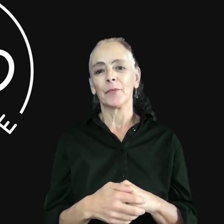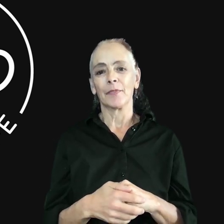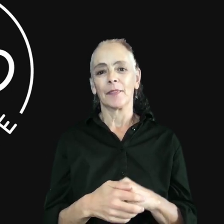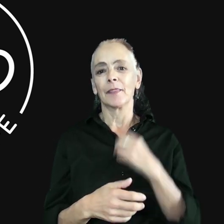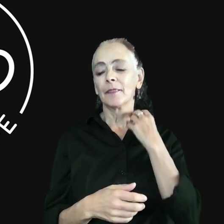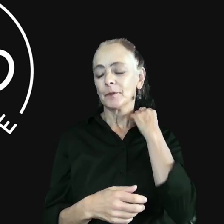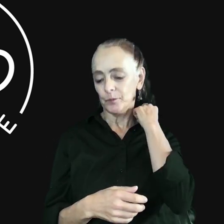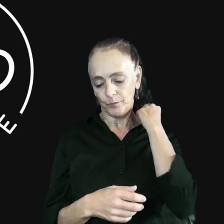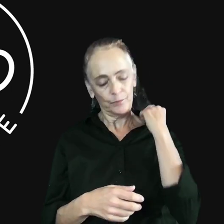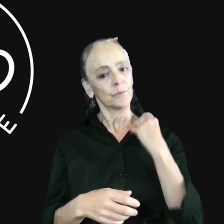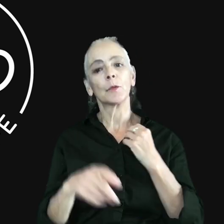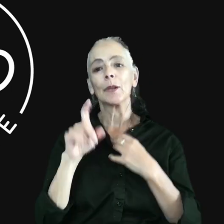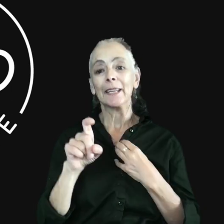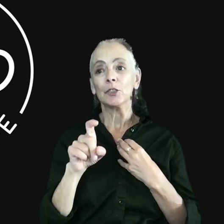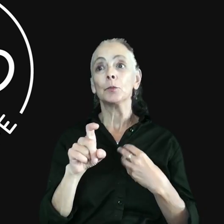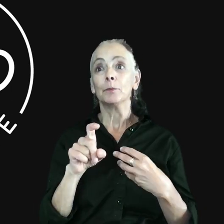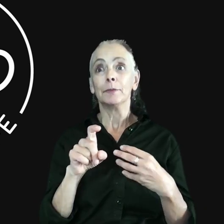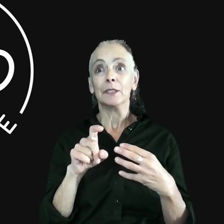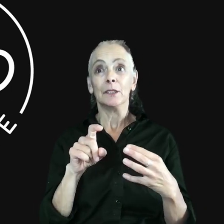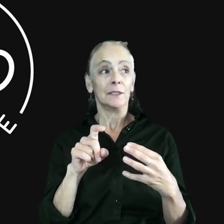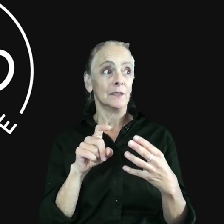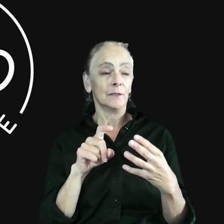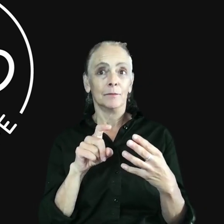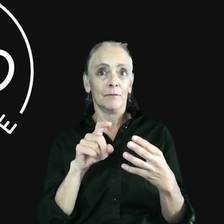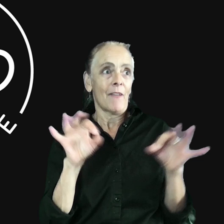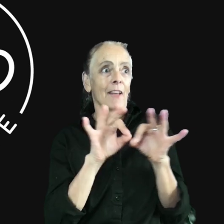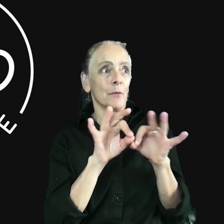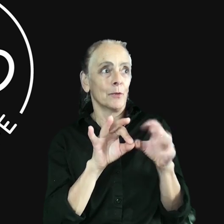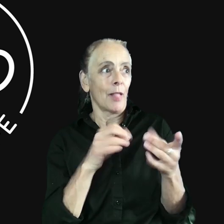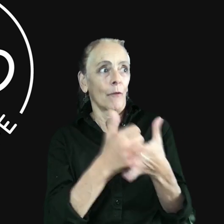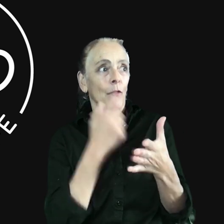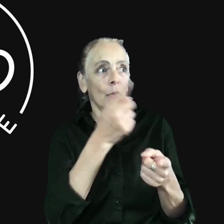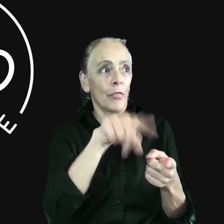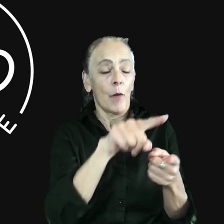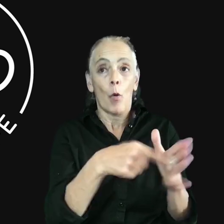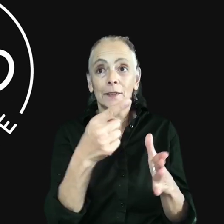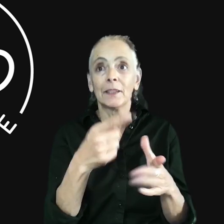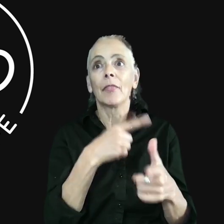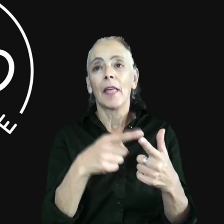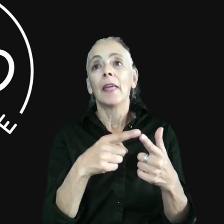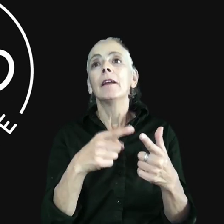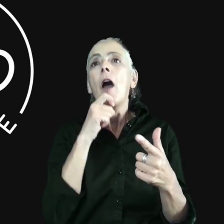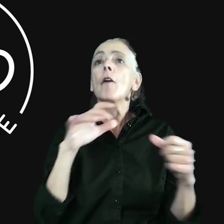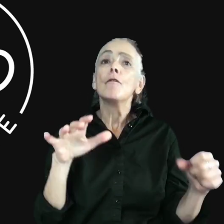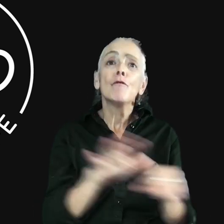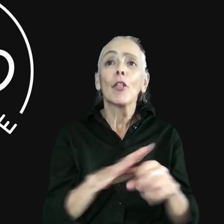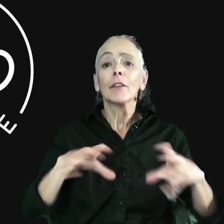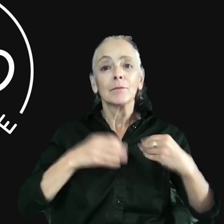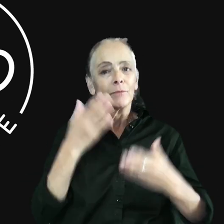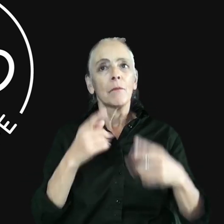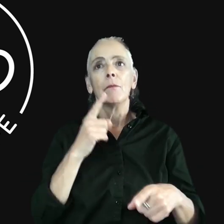relevant but be relevant once and then the the door is maybe not fully open but it's way more open than it was uh